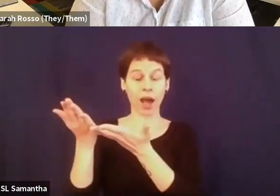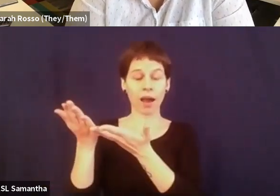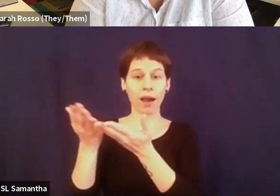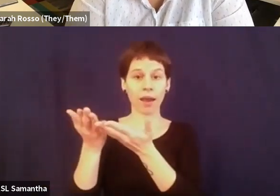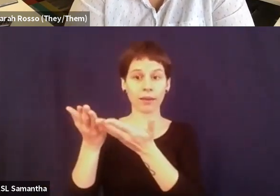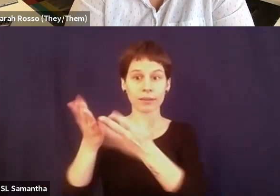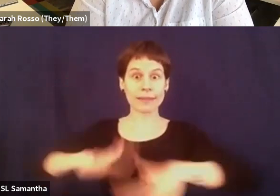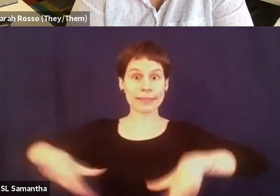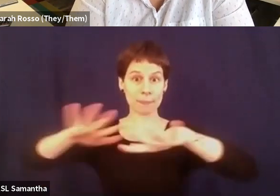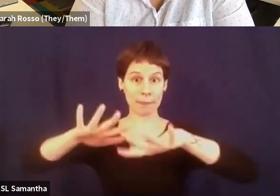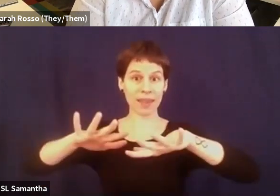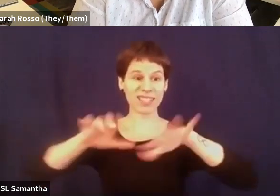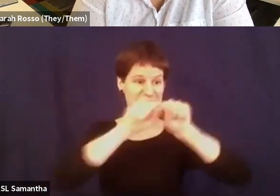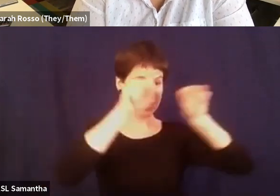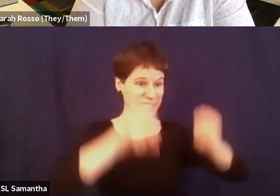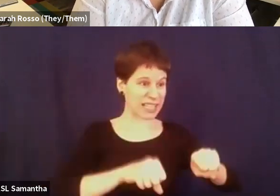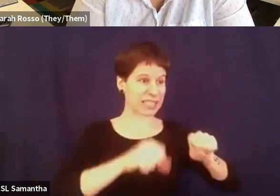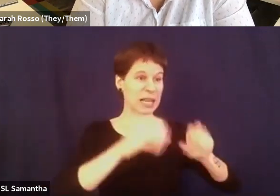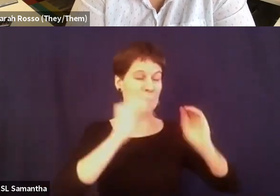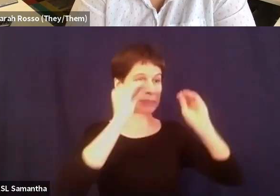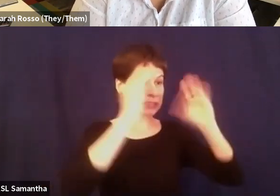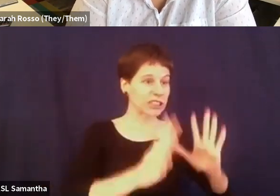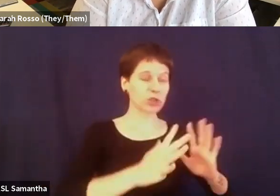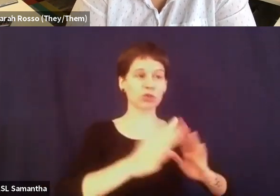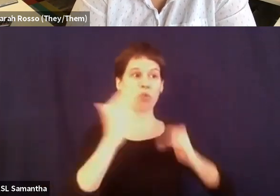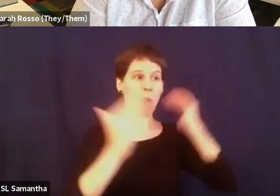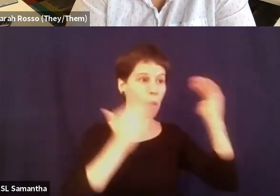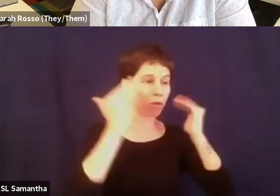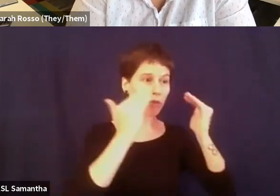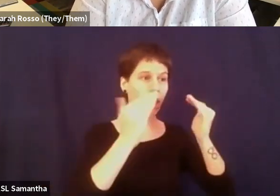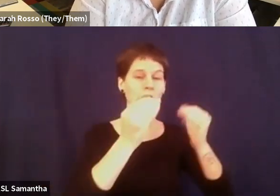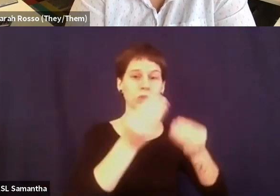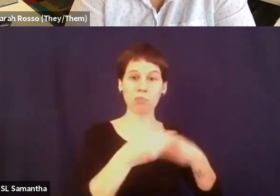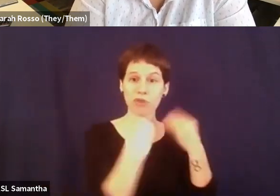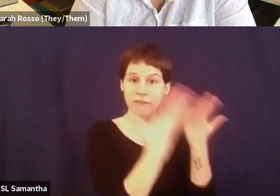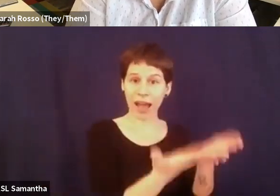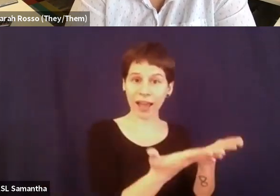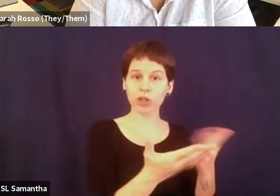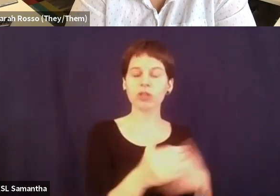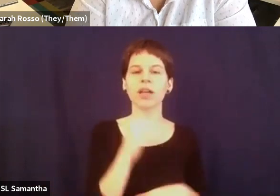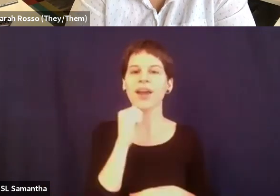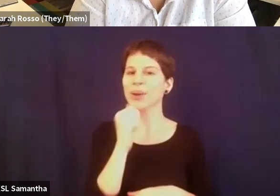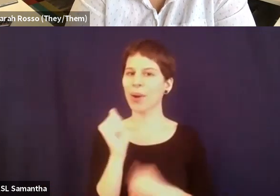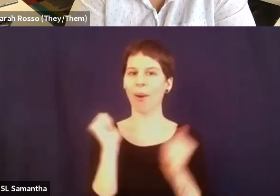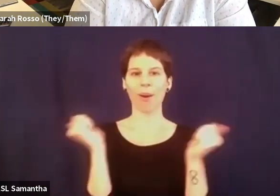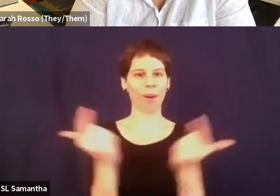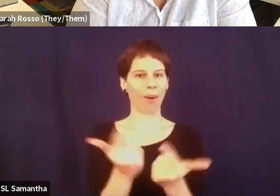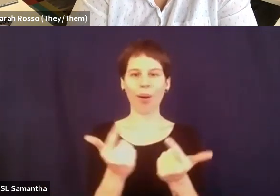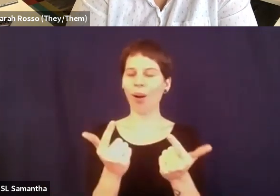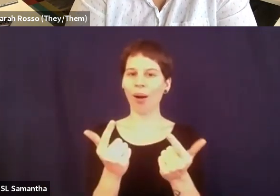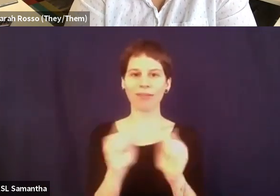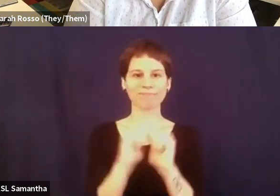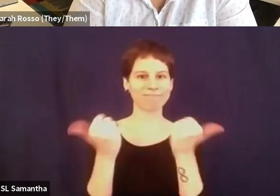The adults and the teachers and the providers and everybody else needs to understand that not every organization has competency in this area. Not